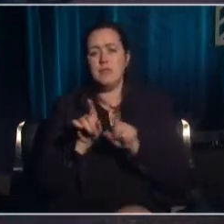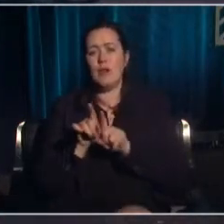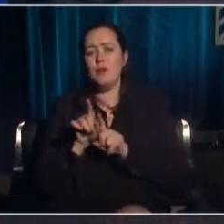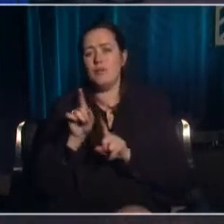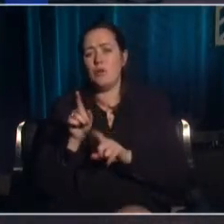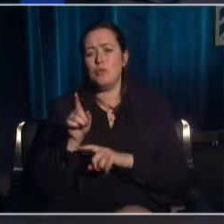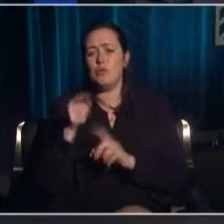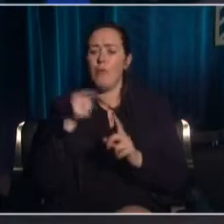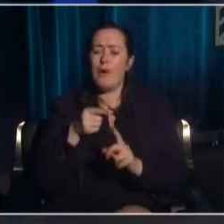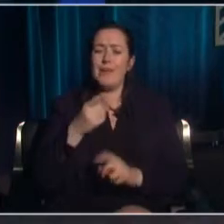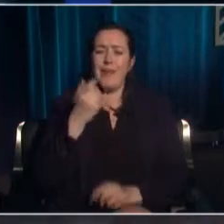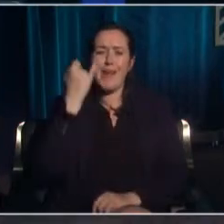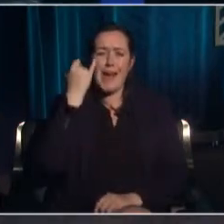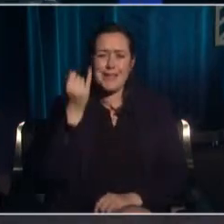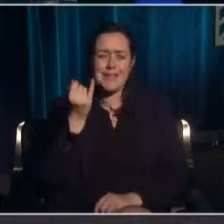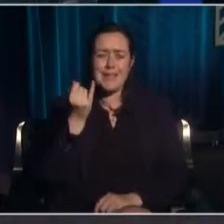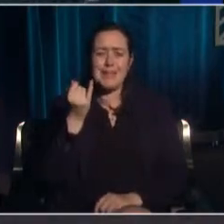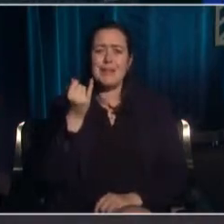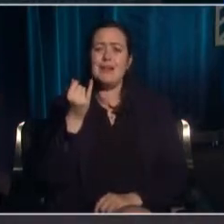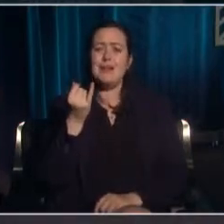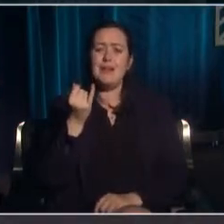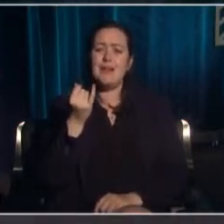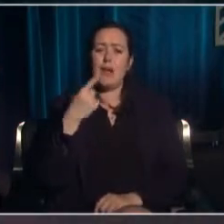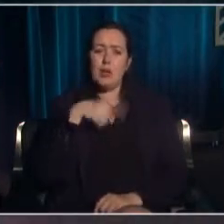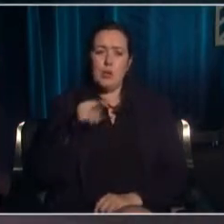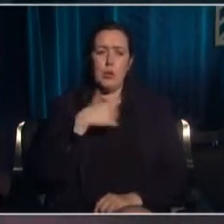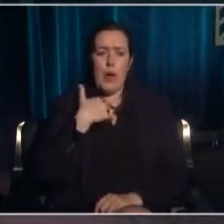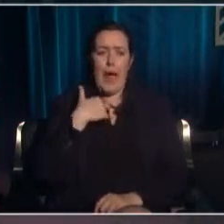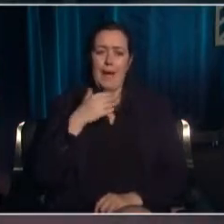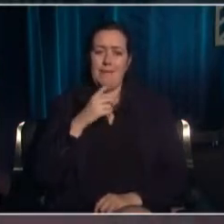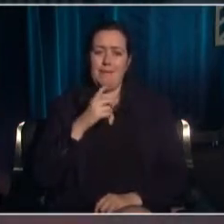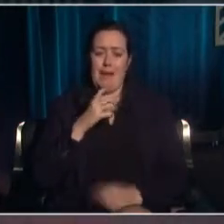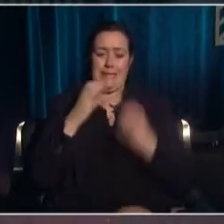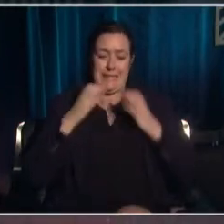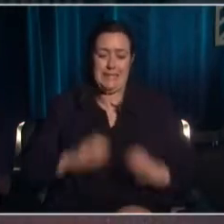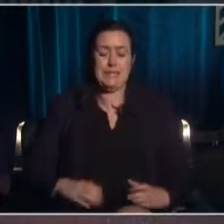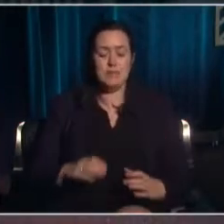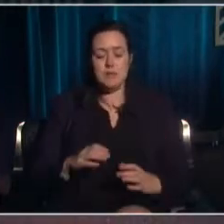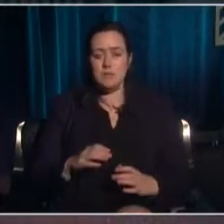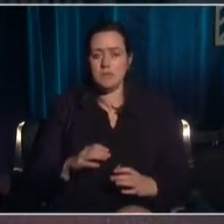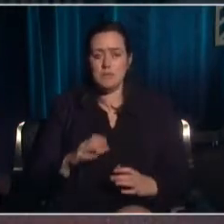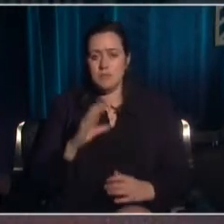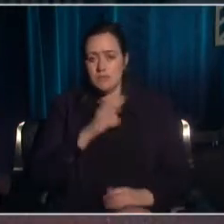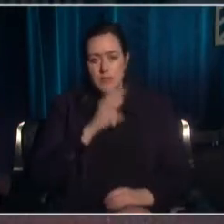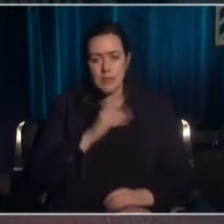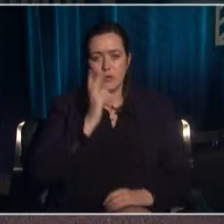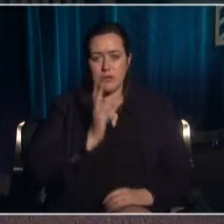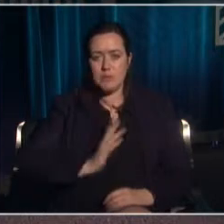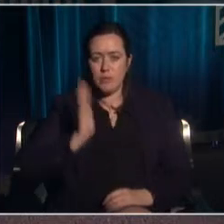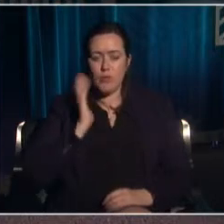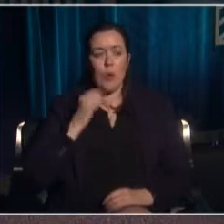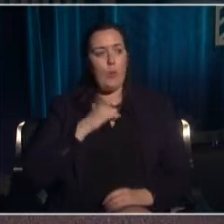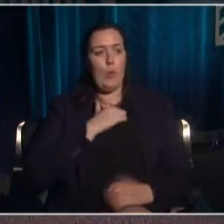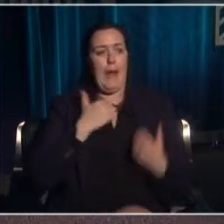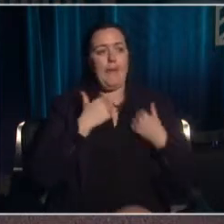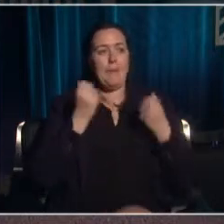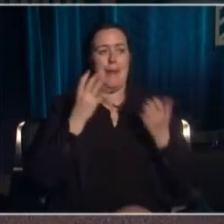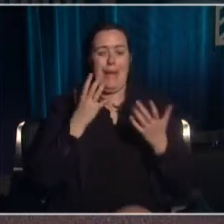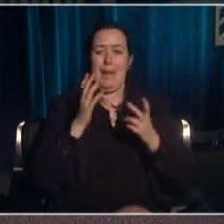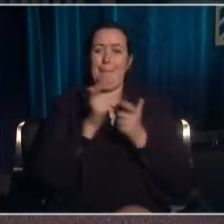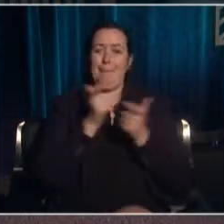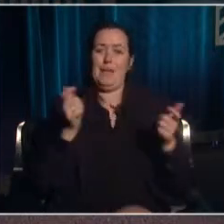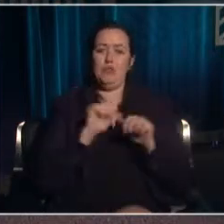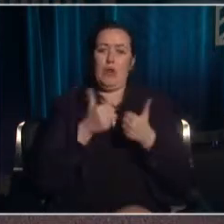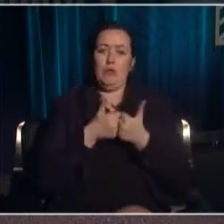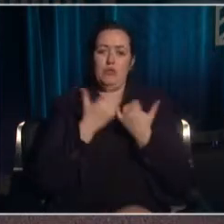that the power that each of us have as citizens is unprecedented. We face some big challenges right now, and all of